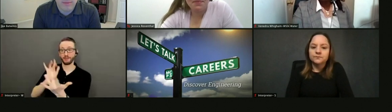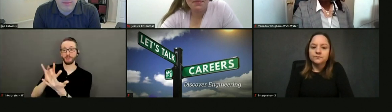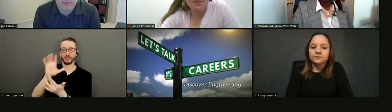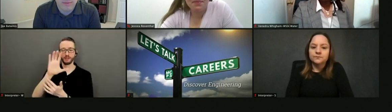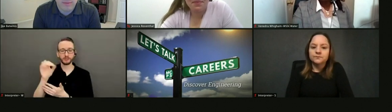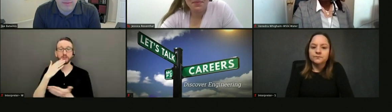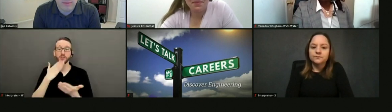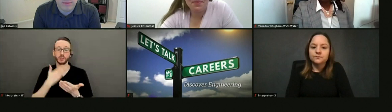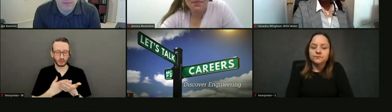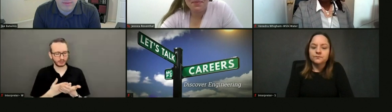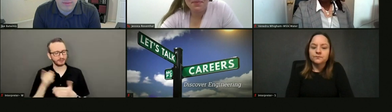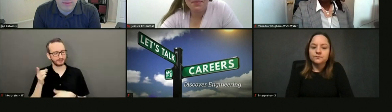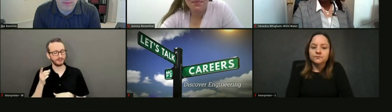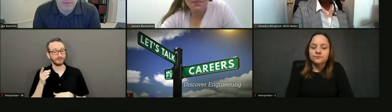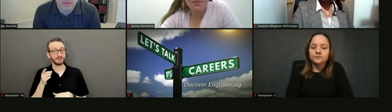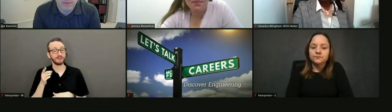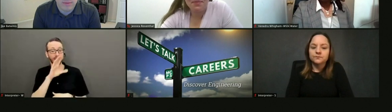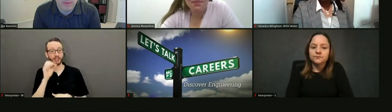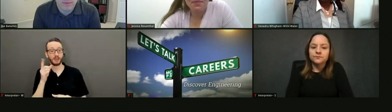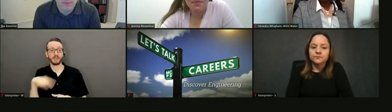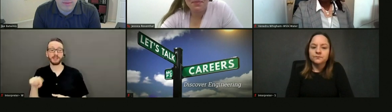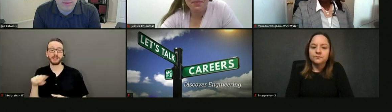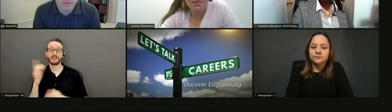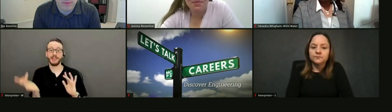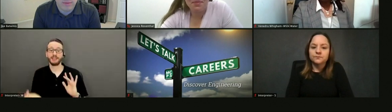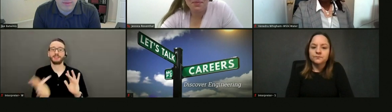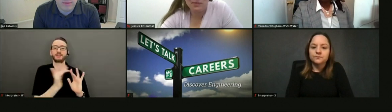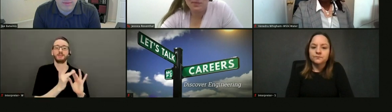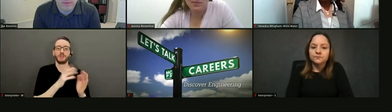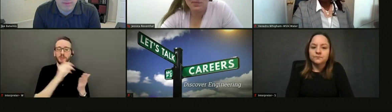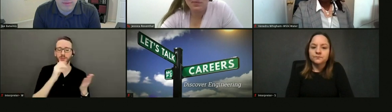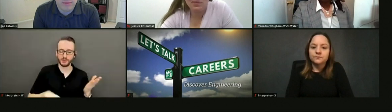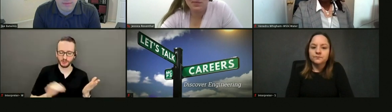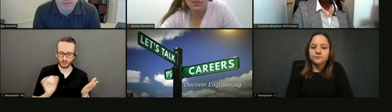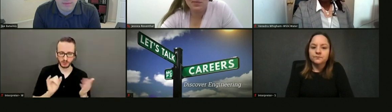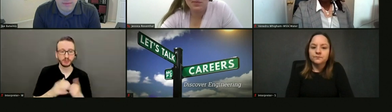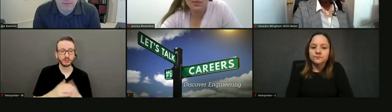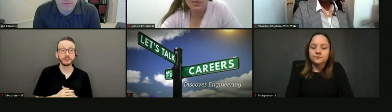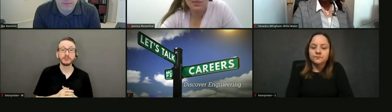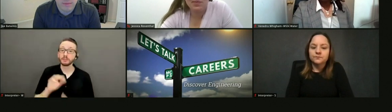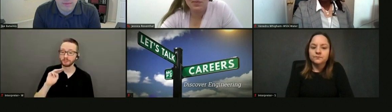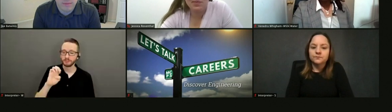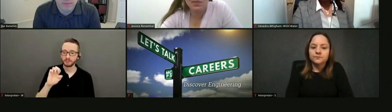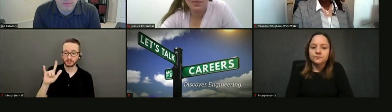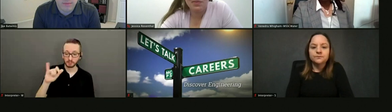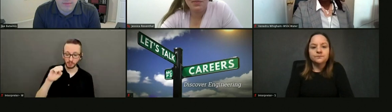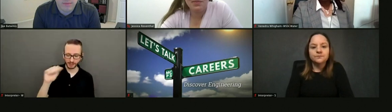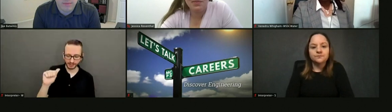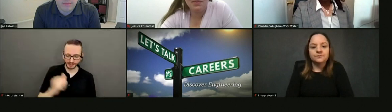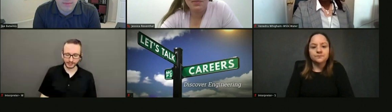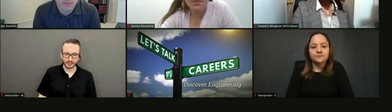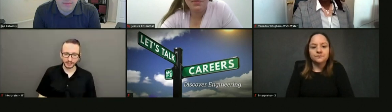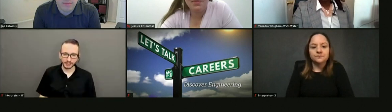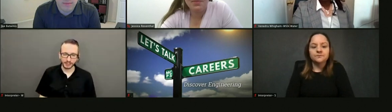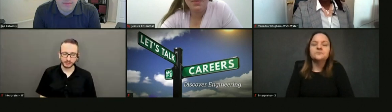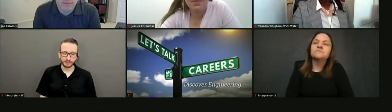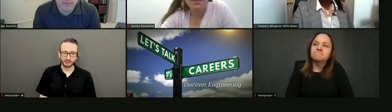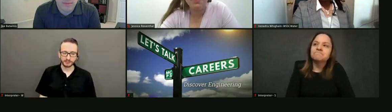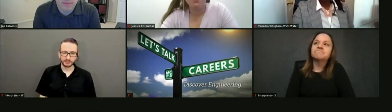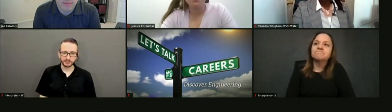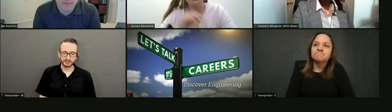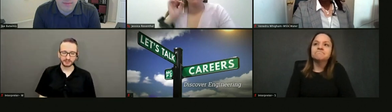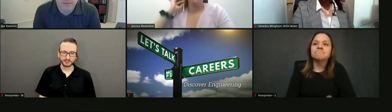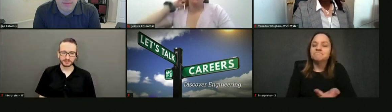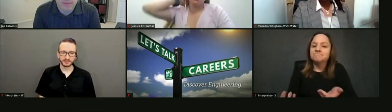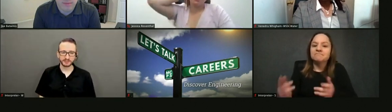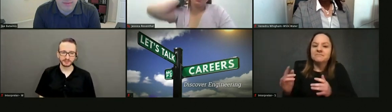So it's good to hear that companies do some of that reaching out to students. What about you, Melissa? Yeah, more